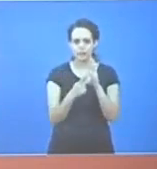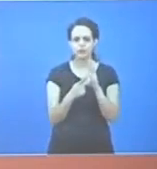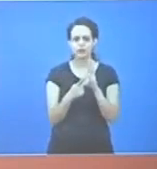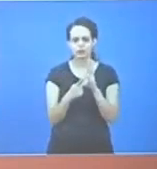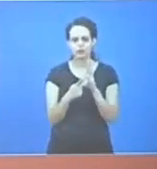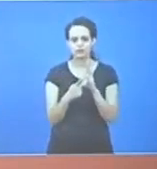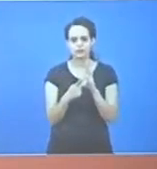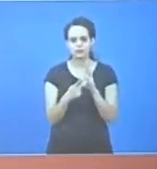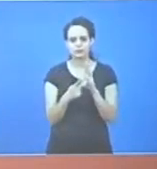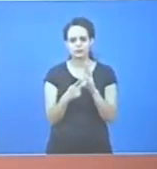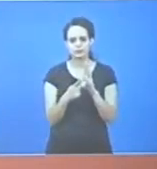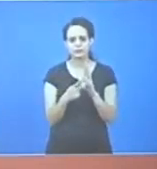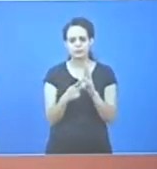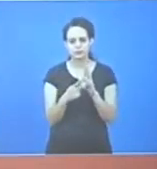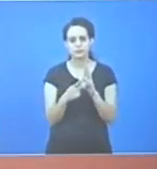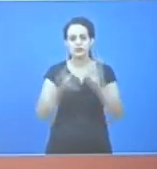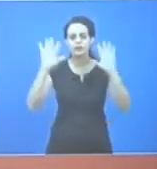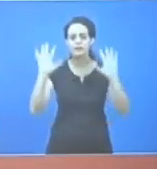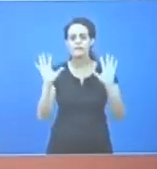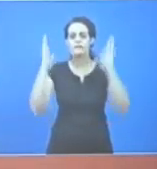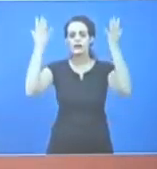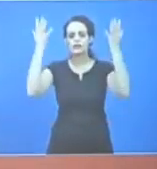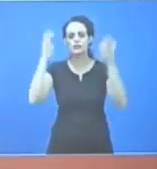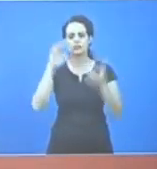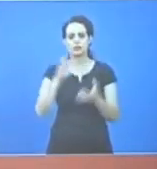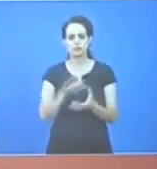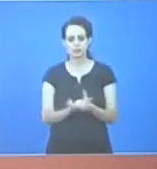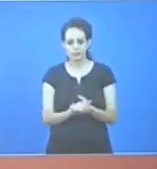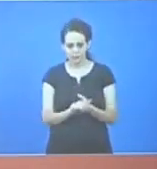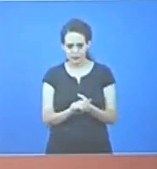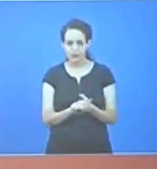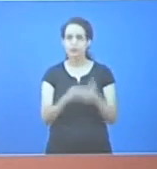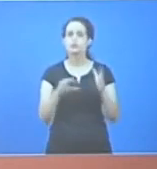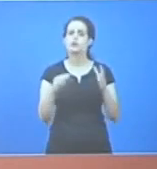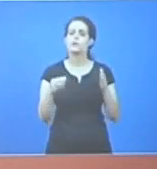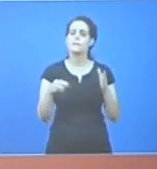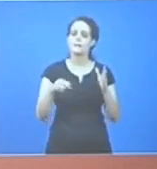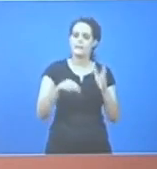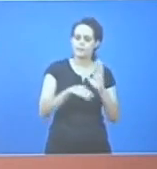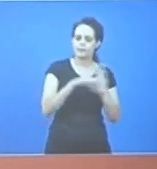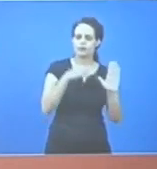will be about the parable of the supper, or the feast,